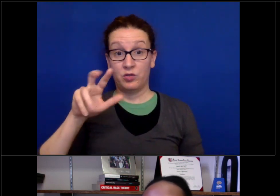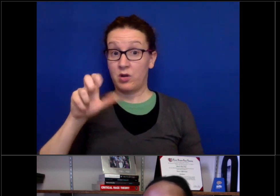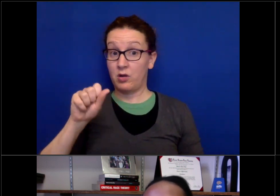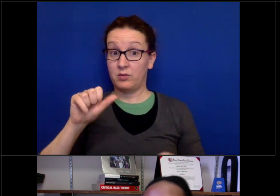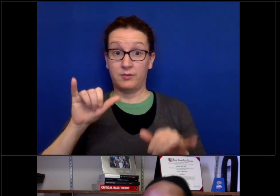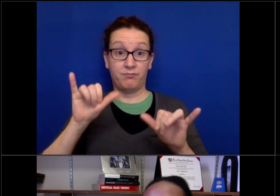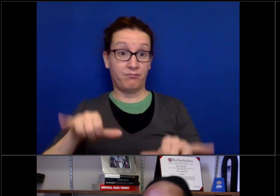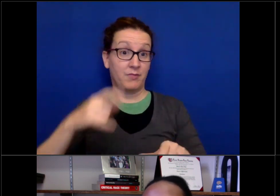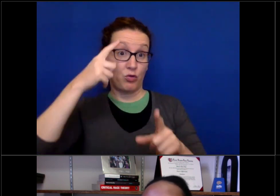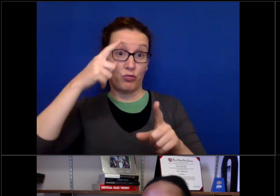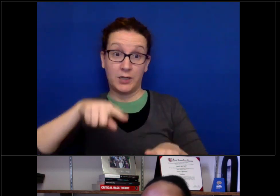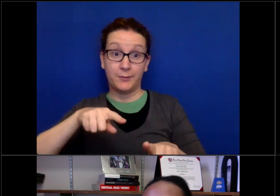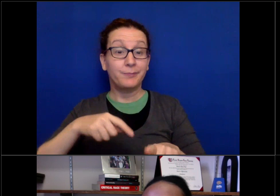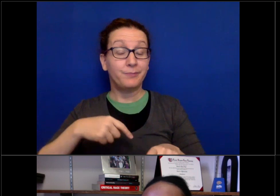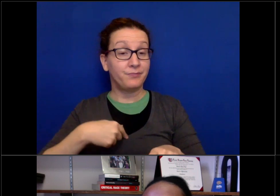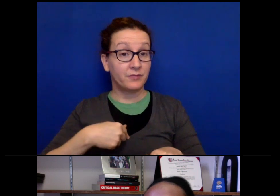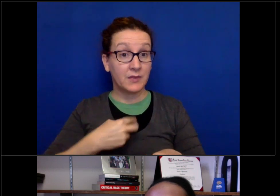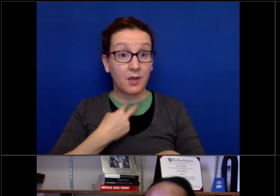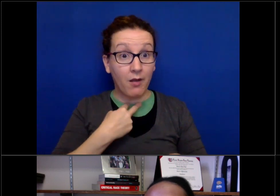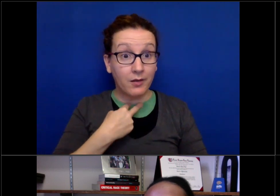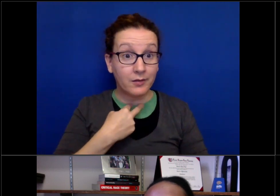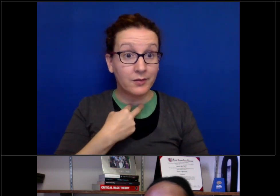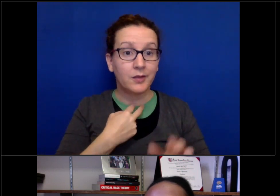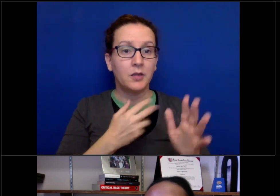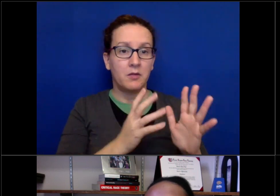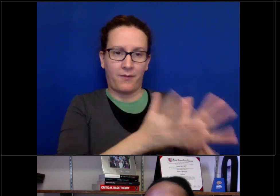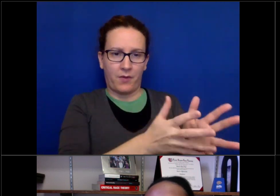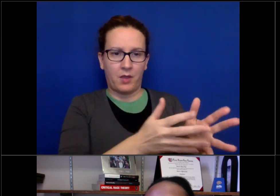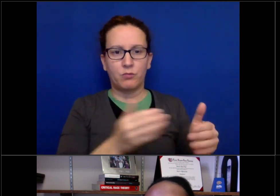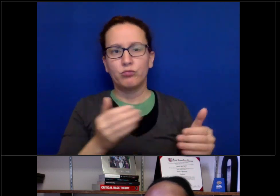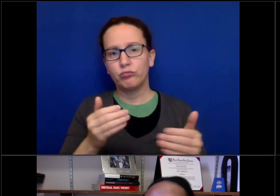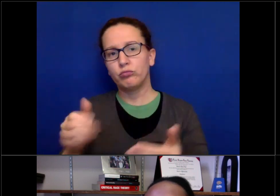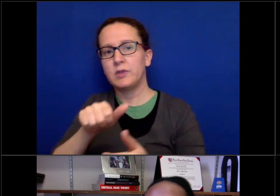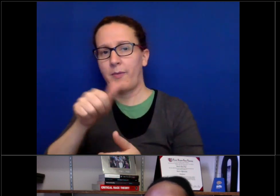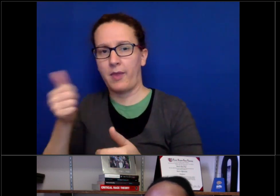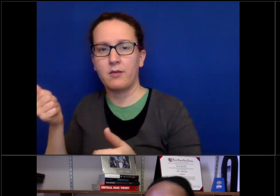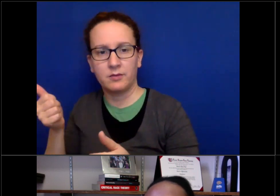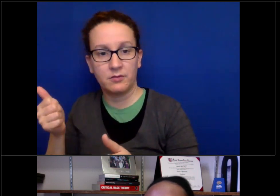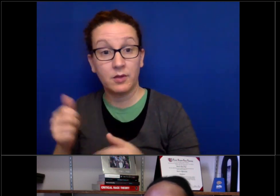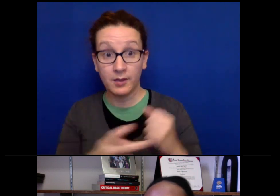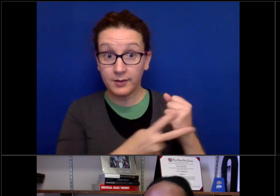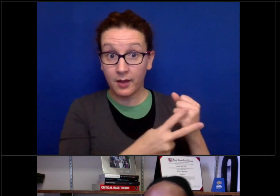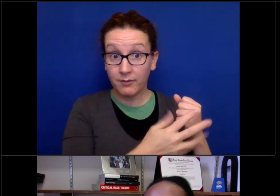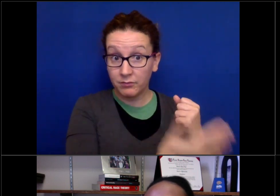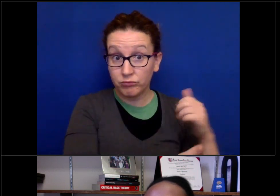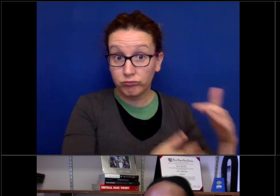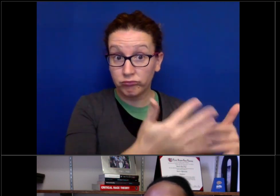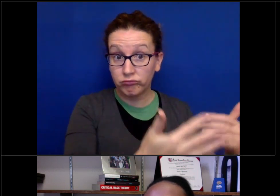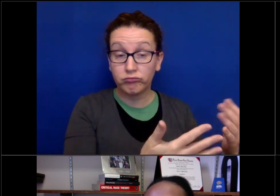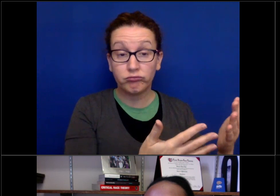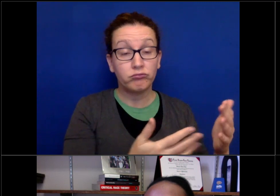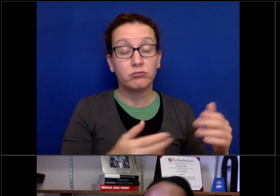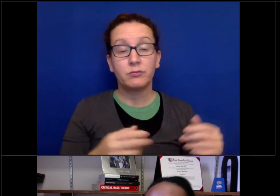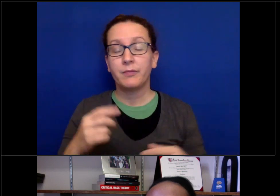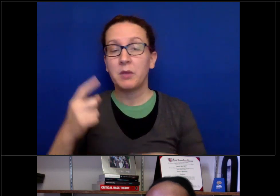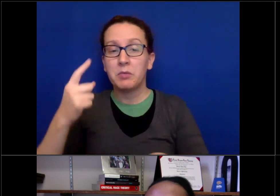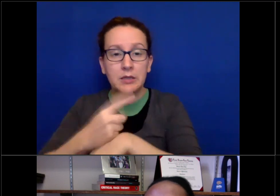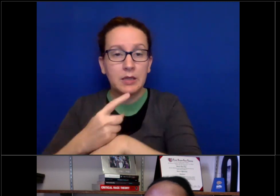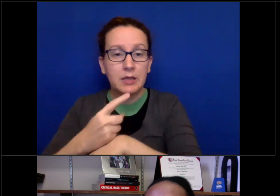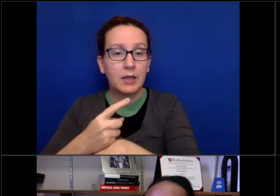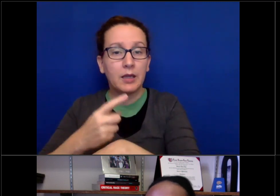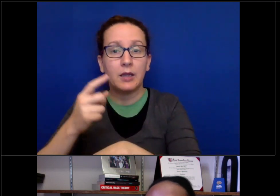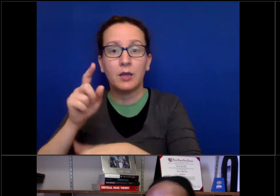would move on to something else and but save it. And sometimes you'll come back a day,